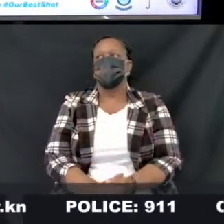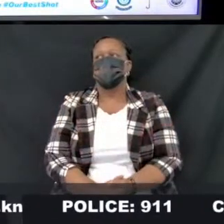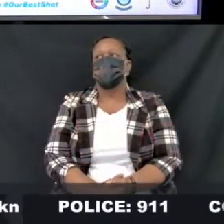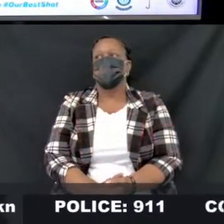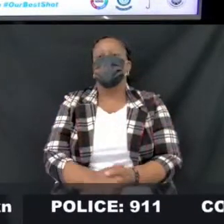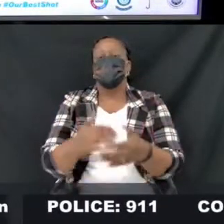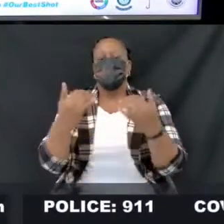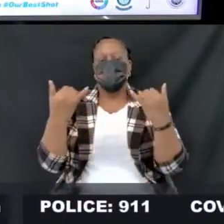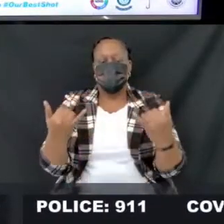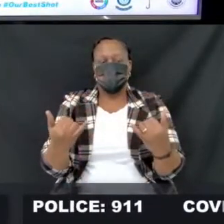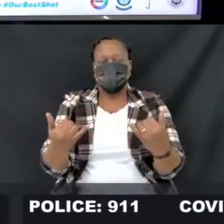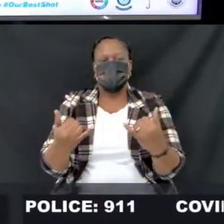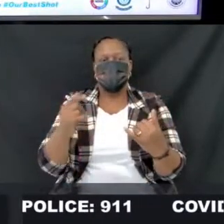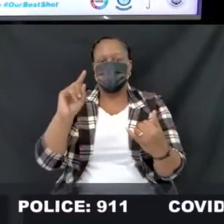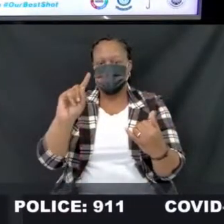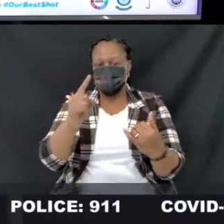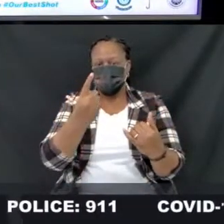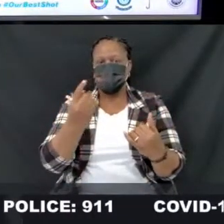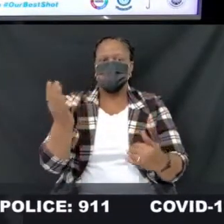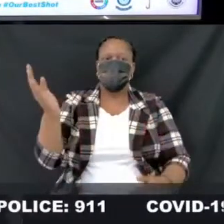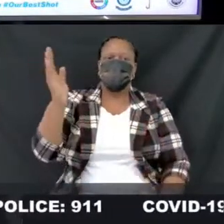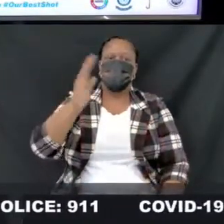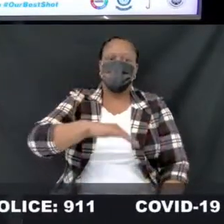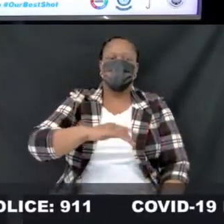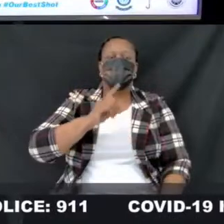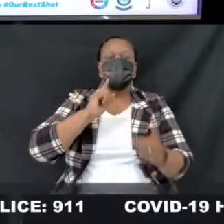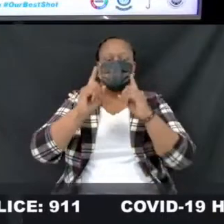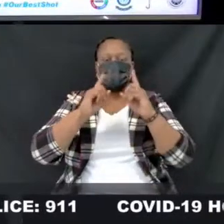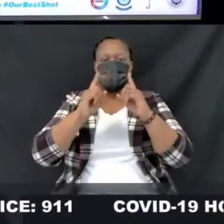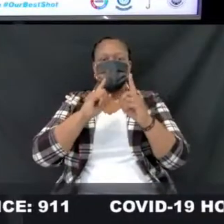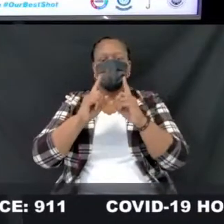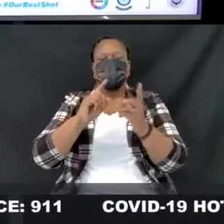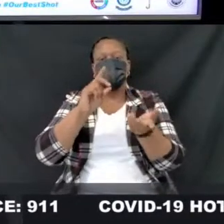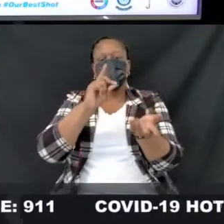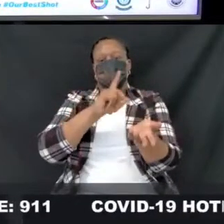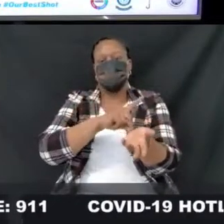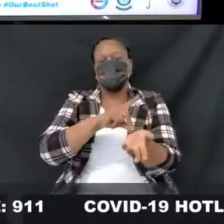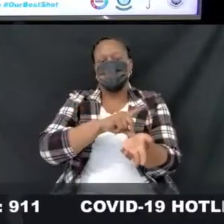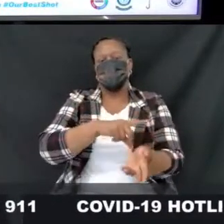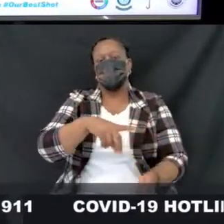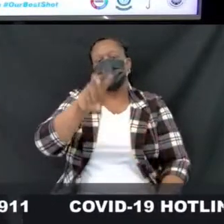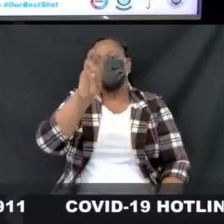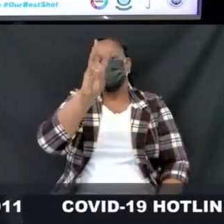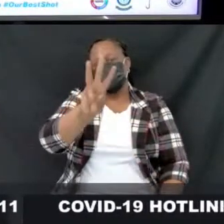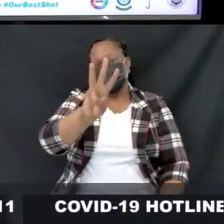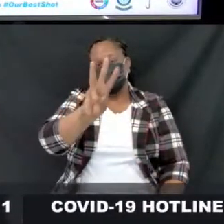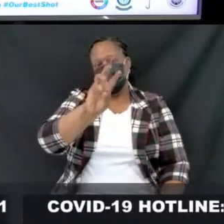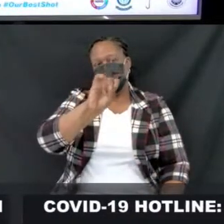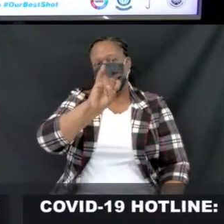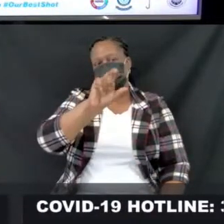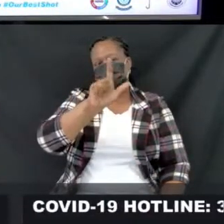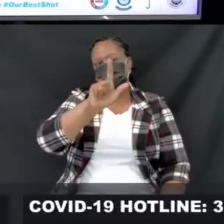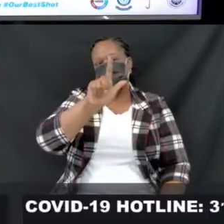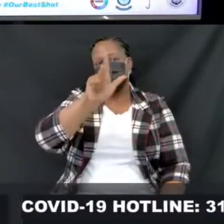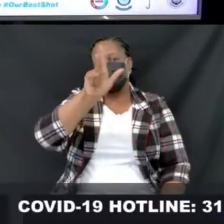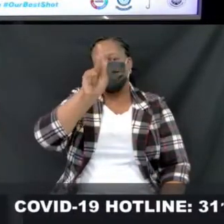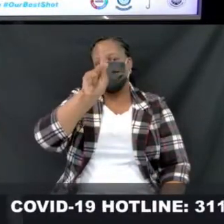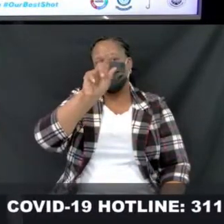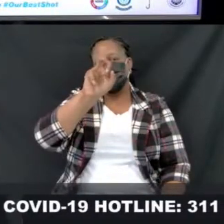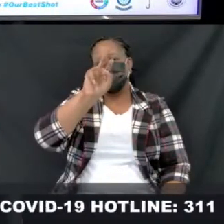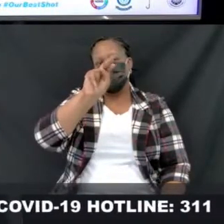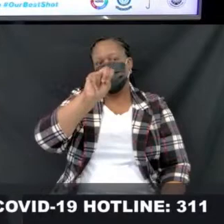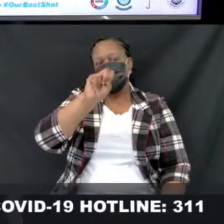invite to give us a presentation Dr. Cameron Wilkinson, who is the Medical Chief